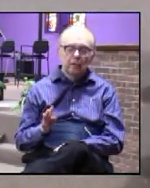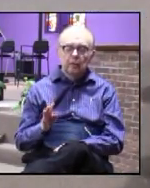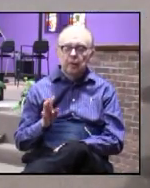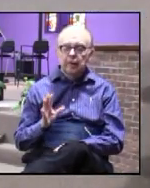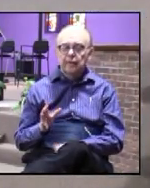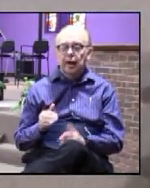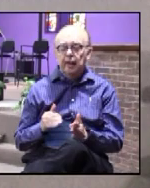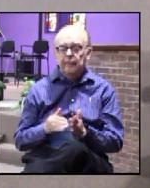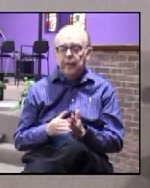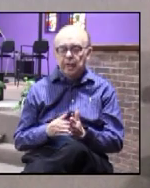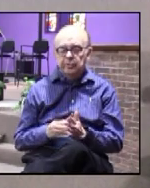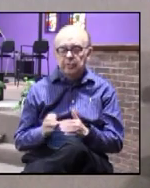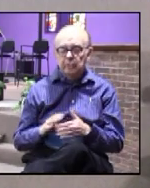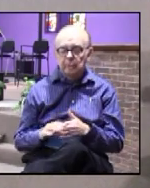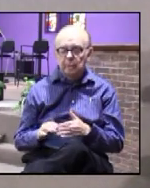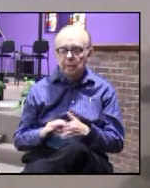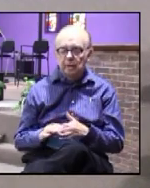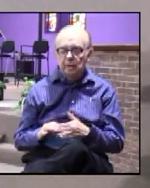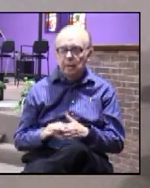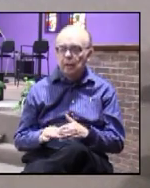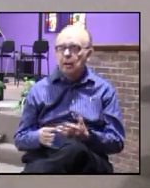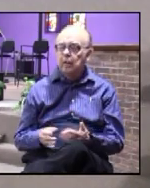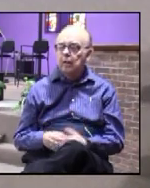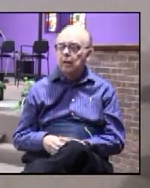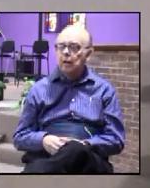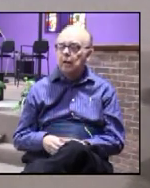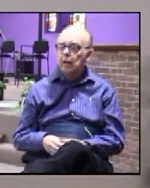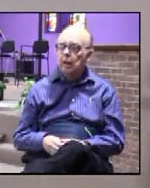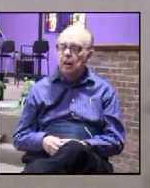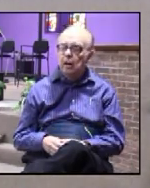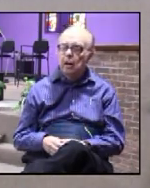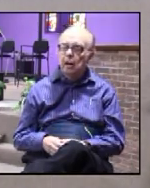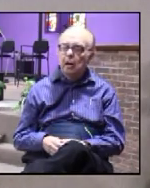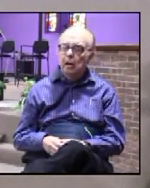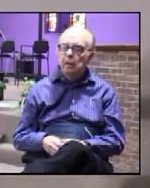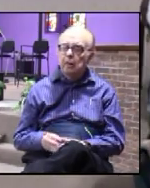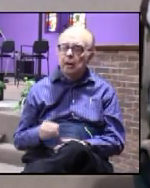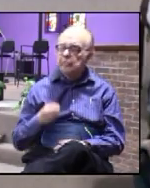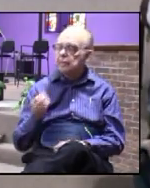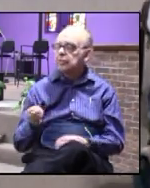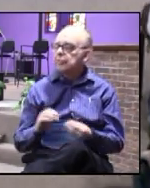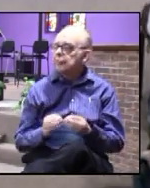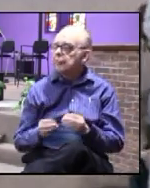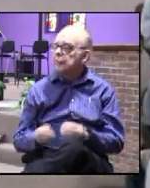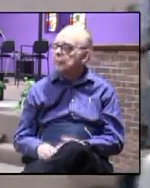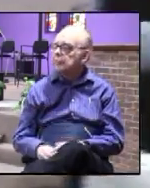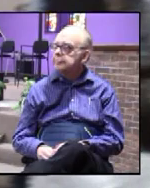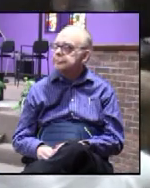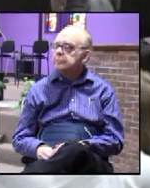$45,000, okay? I don't know if that's true, but I'm just going to throw you a number, $45,000.